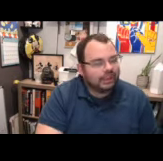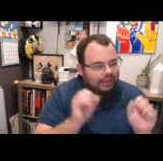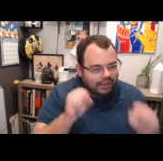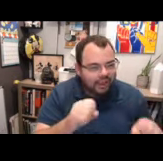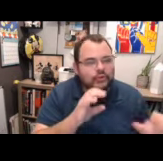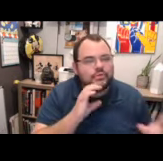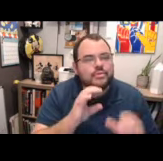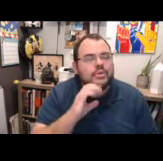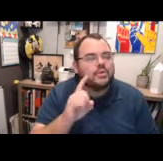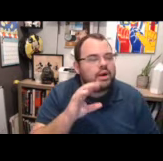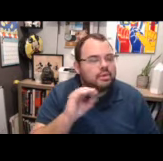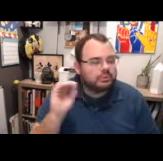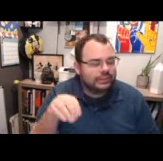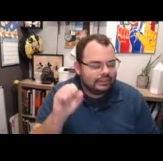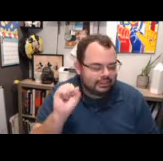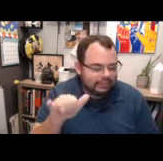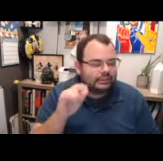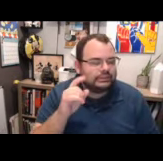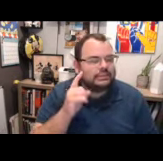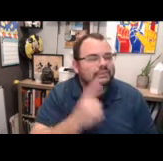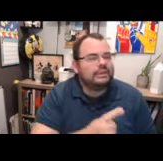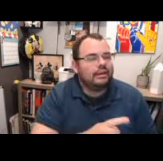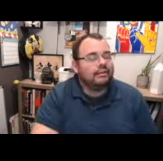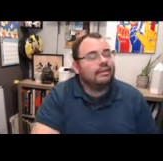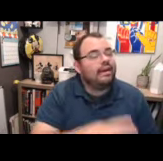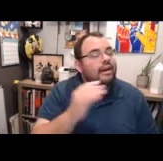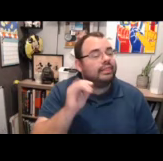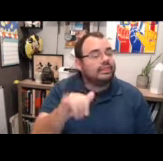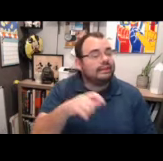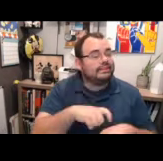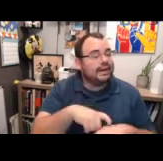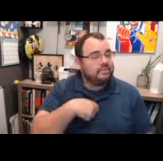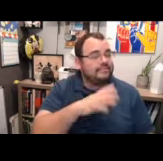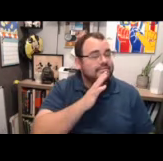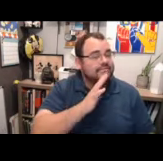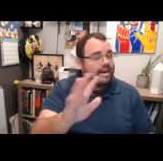Mm-hmm. Right, so they can communicate 100%.